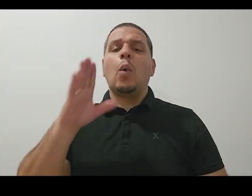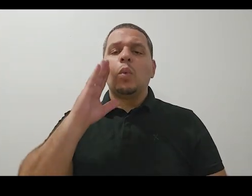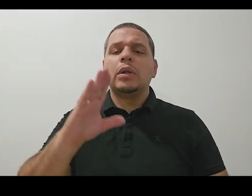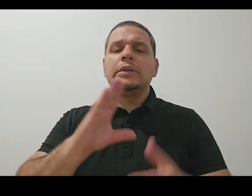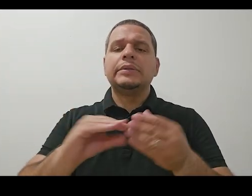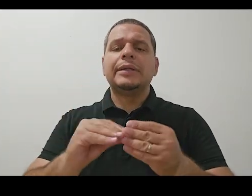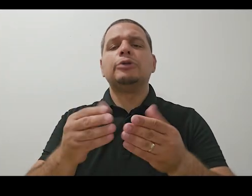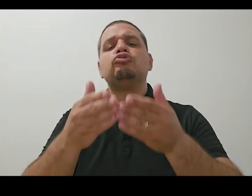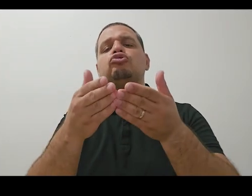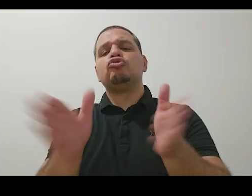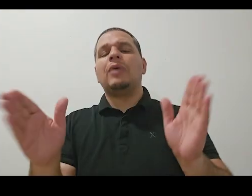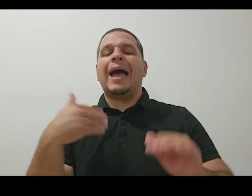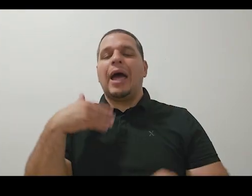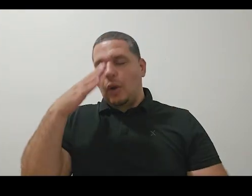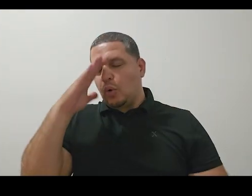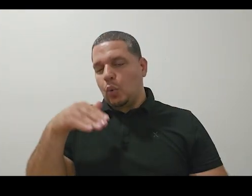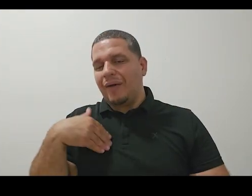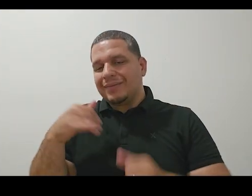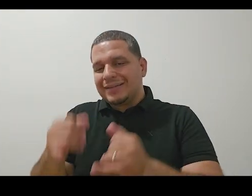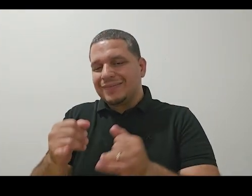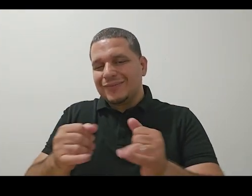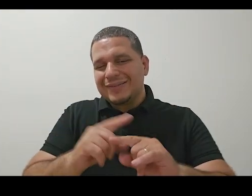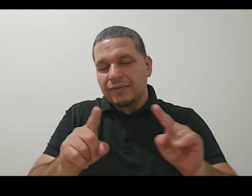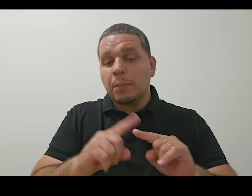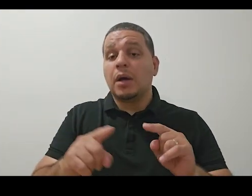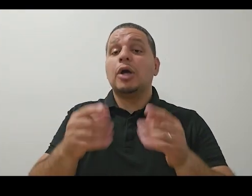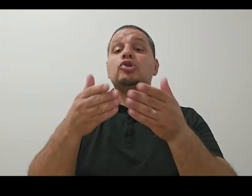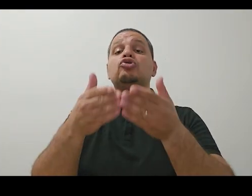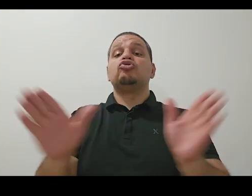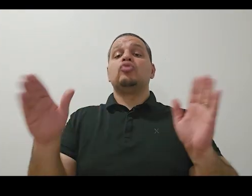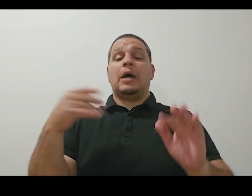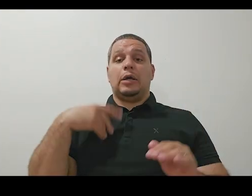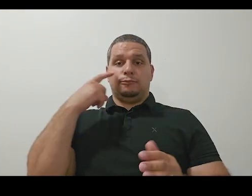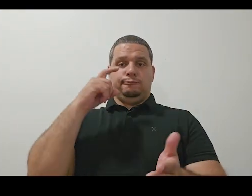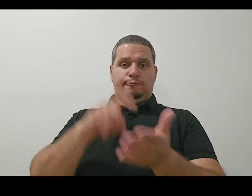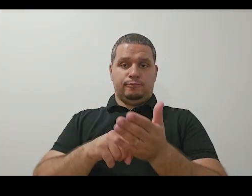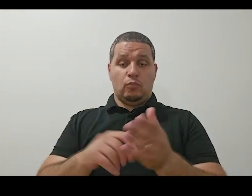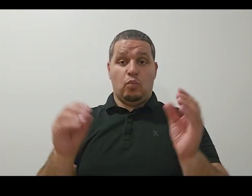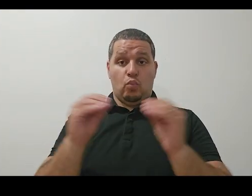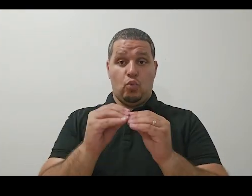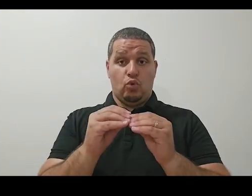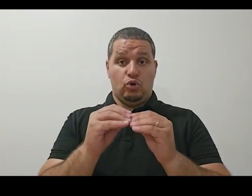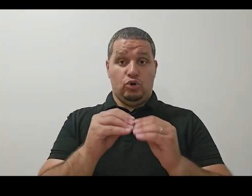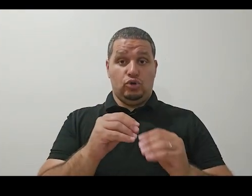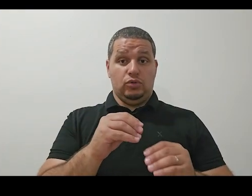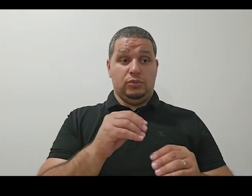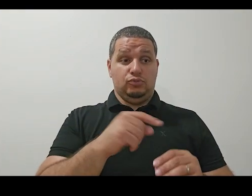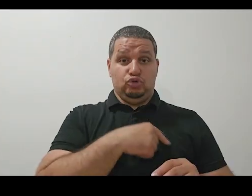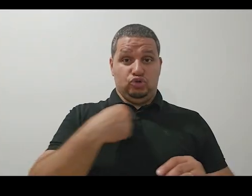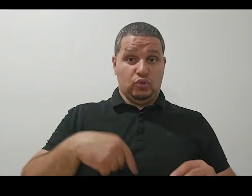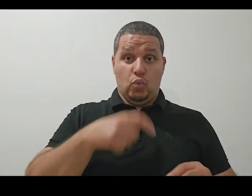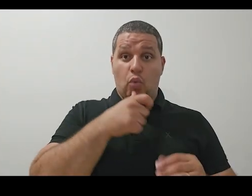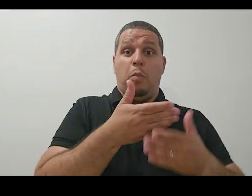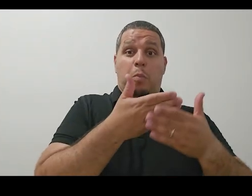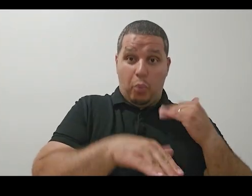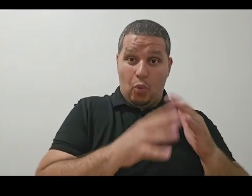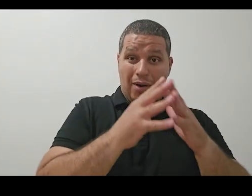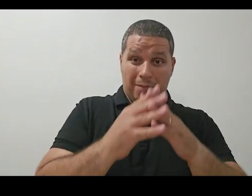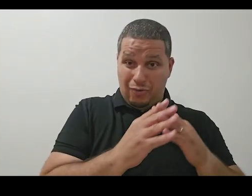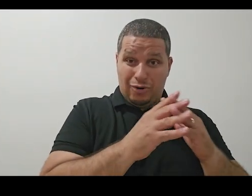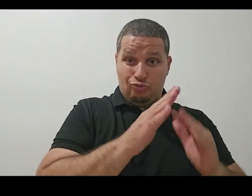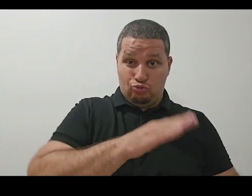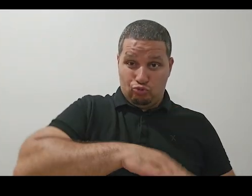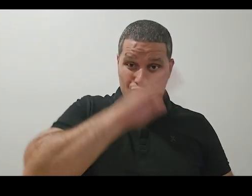general, of course, there are individual differences, but I want to say in general, I saw that more Chinese Americans, like people who are born and raised